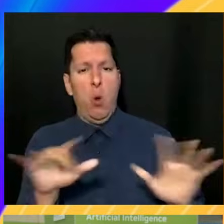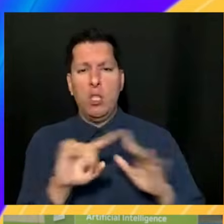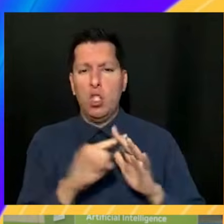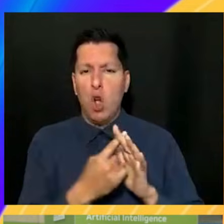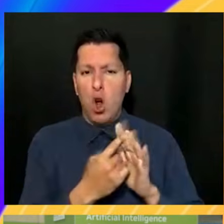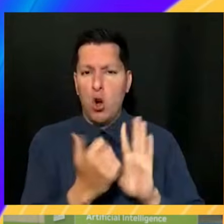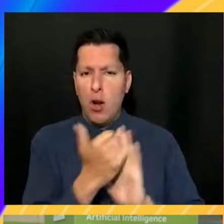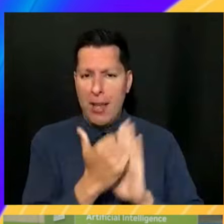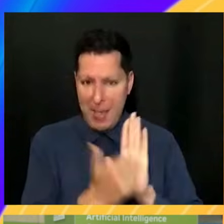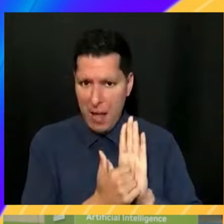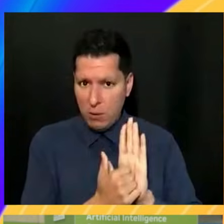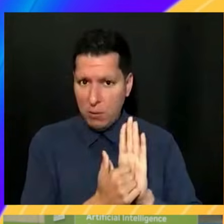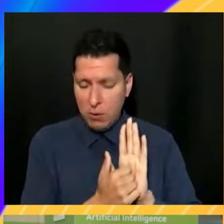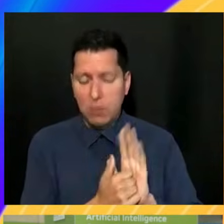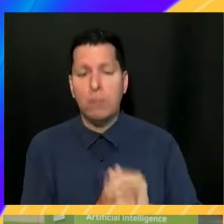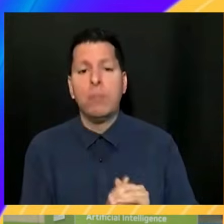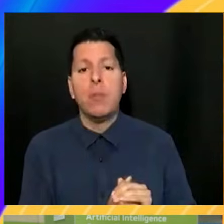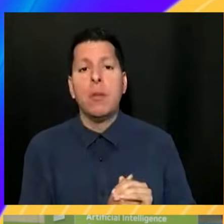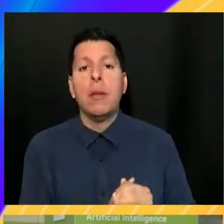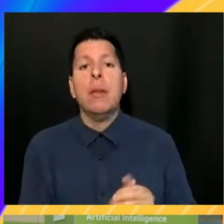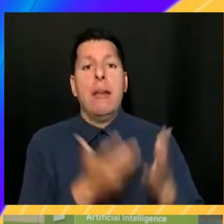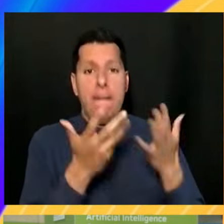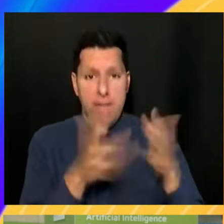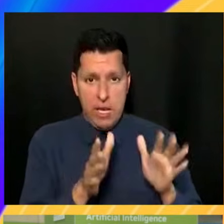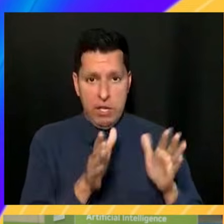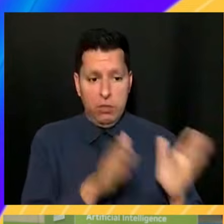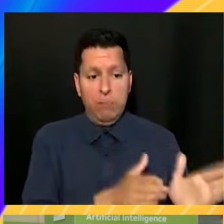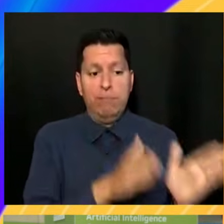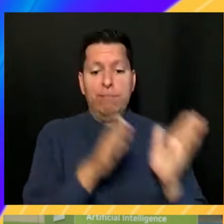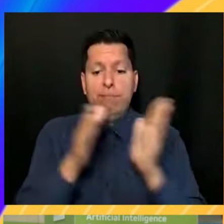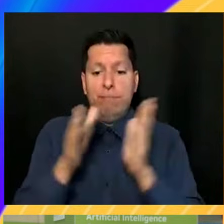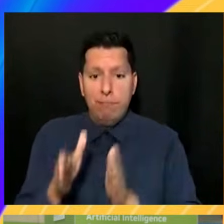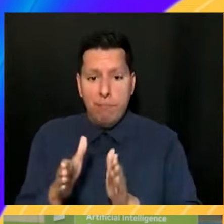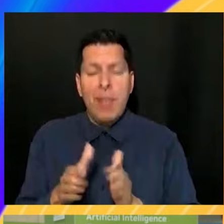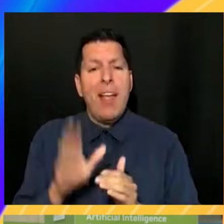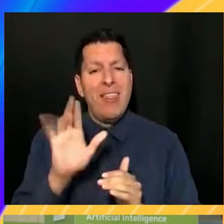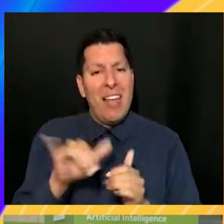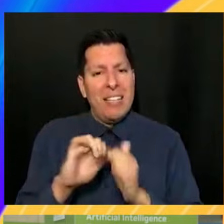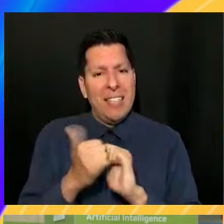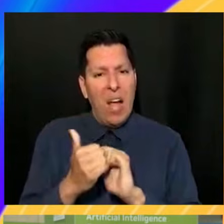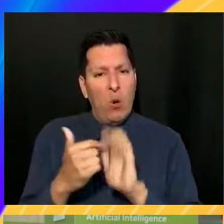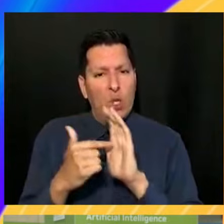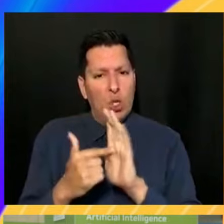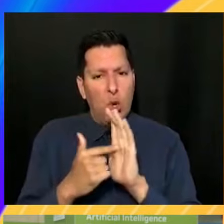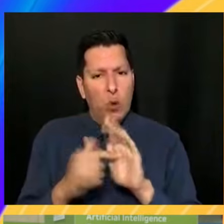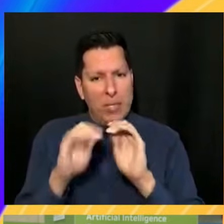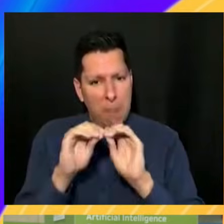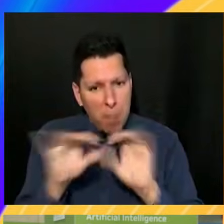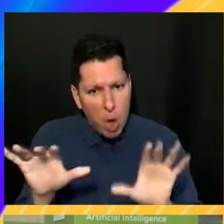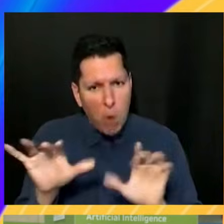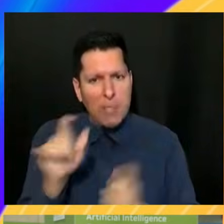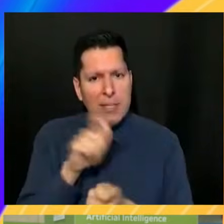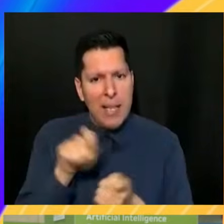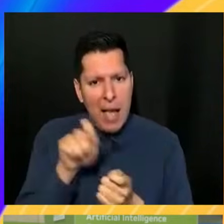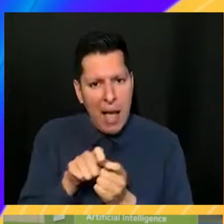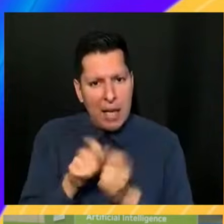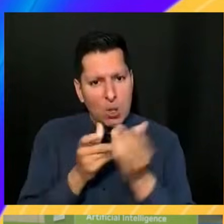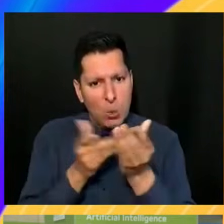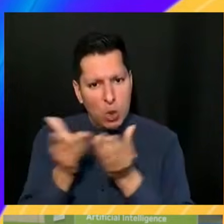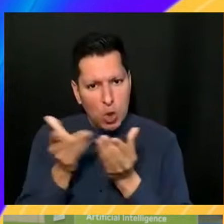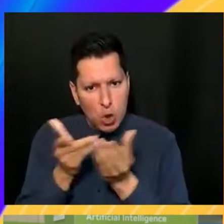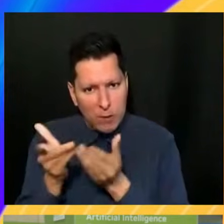OU. Then this is how it deploys like the actual services that it uses under the hood if you're interested. And